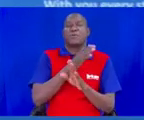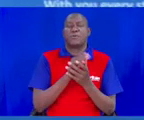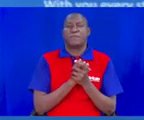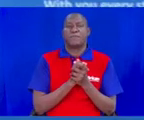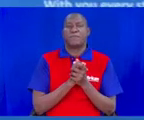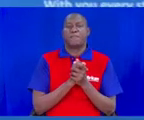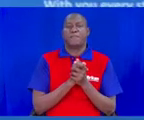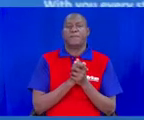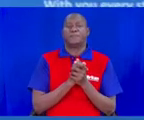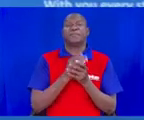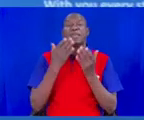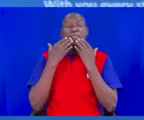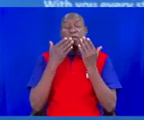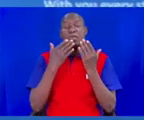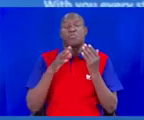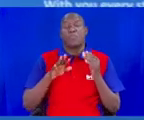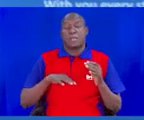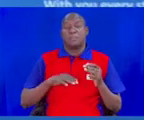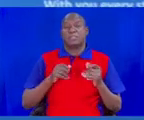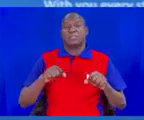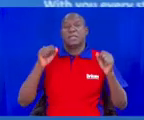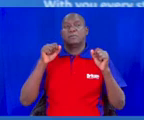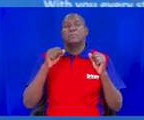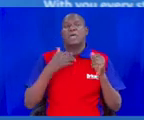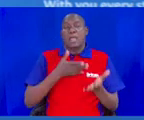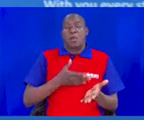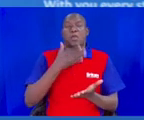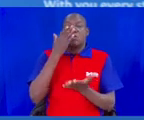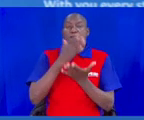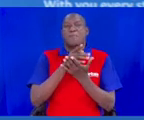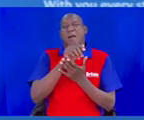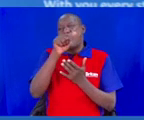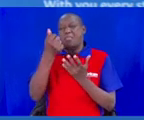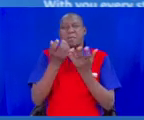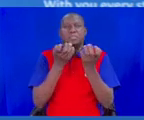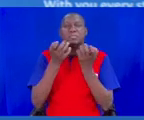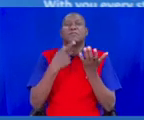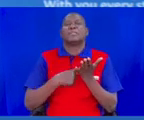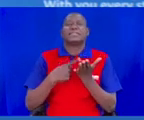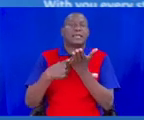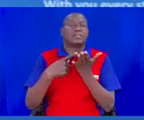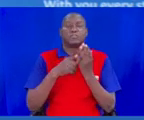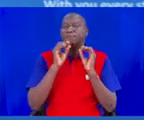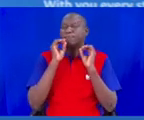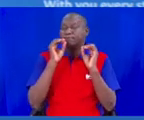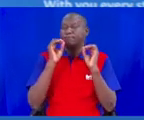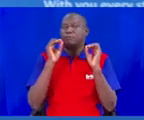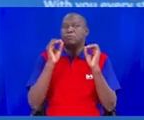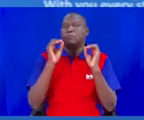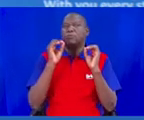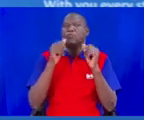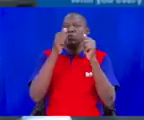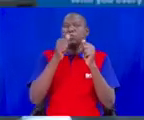you, Madam Chair. I confirm that there is no other business for discussion for which due notice was